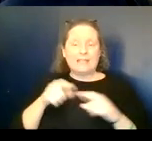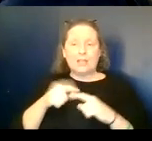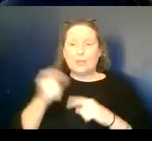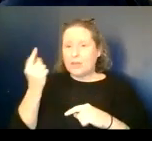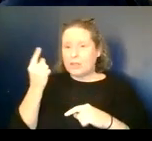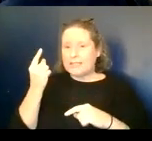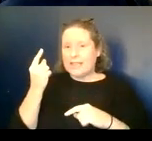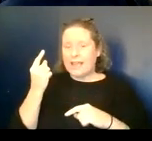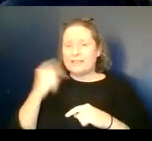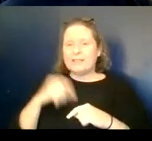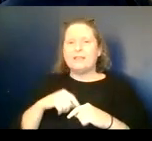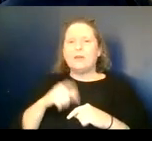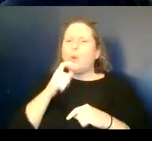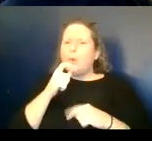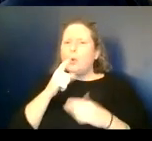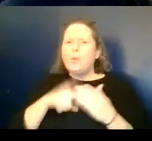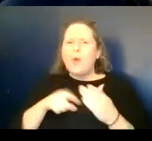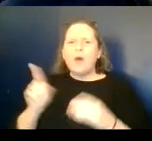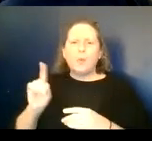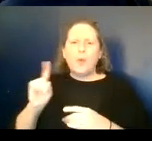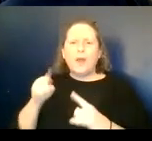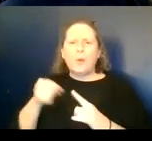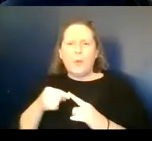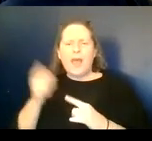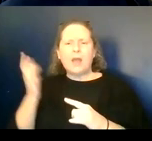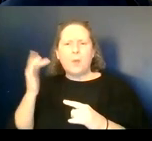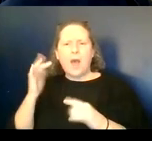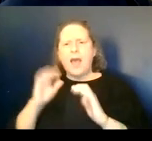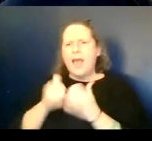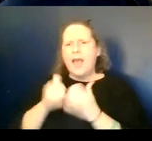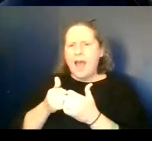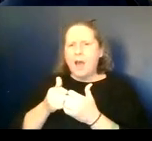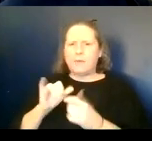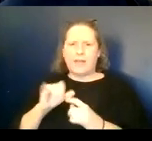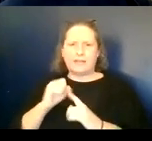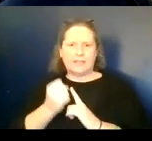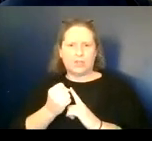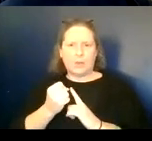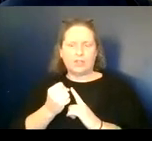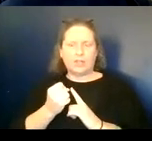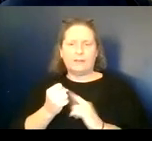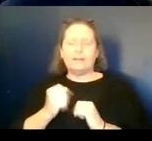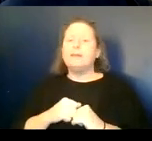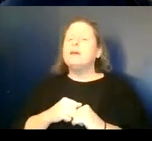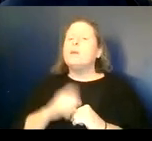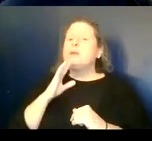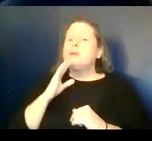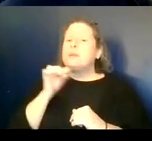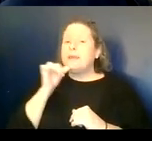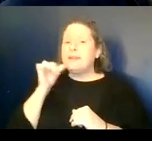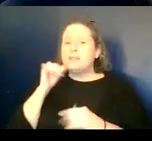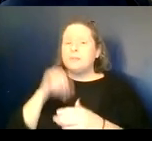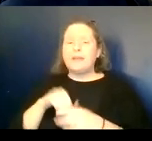understand the who, what, where, when, why, or how of the situation. That kind of gets at, we talked about this yesterday in the disability